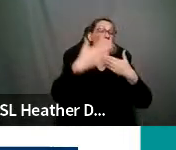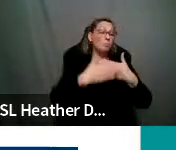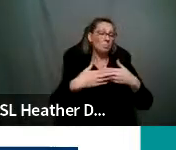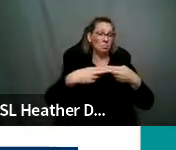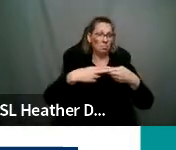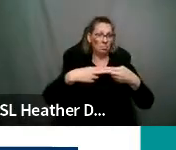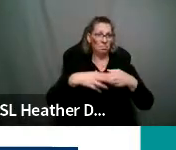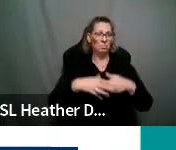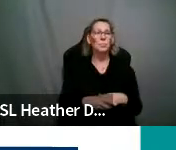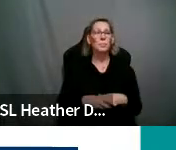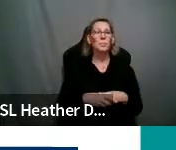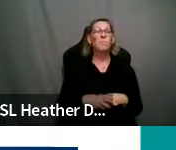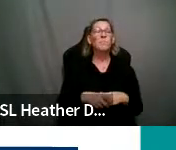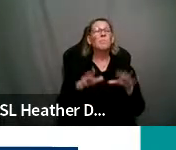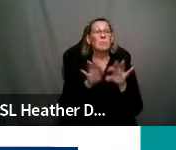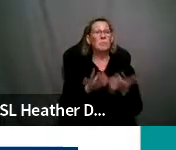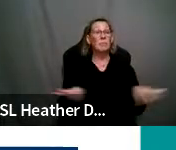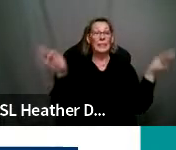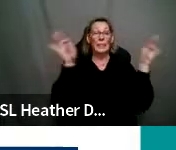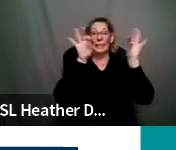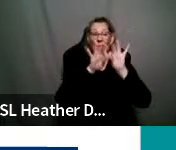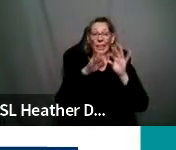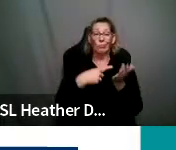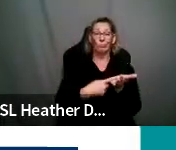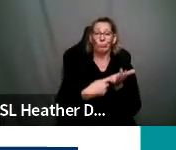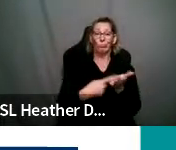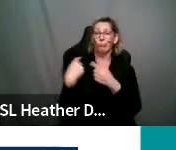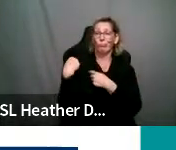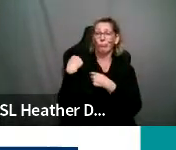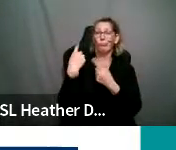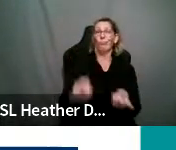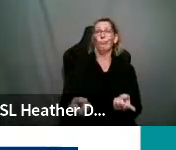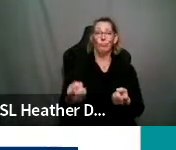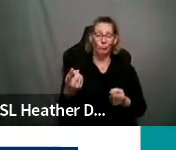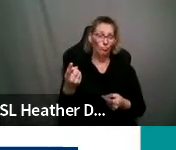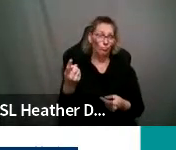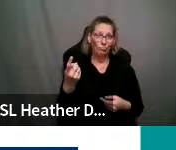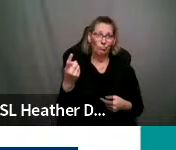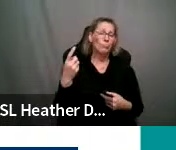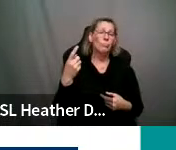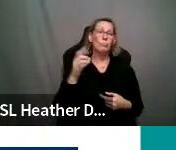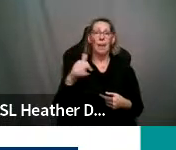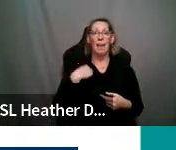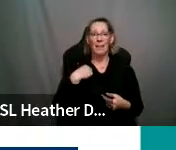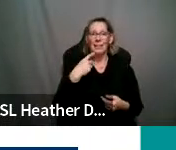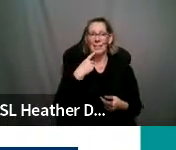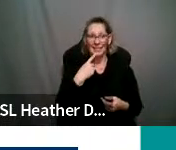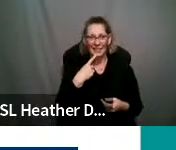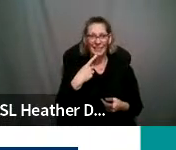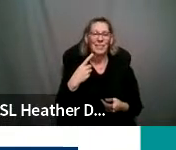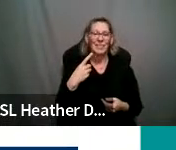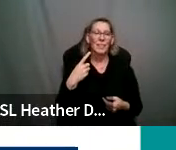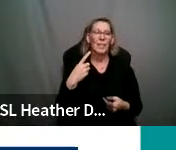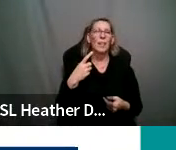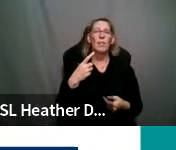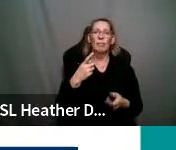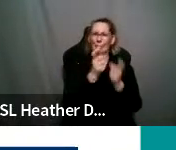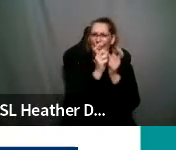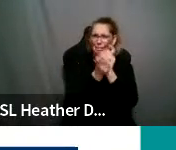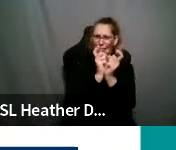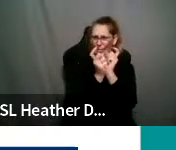Now, the key things that have been discussed over the last quarter century, as I mentioned, were refined